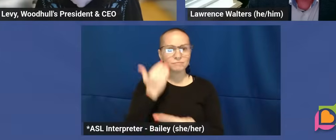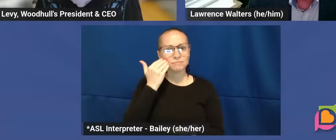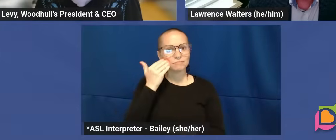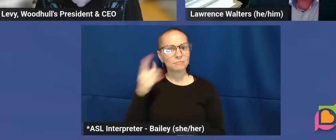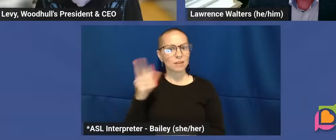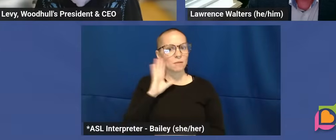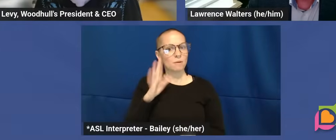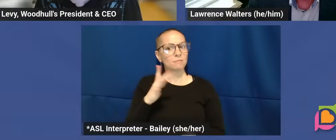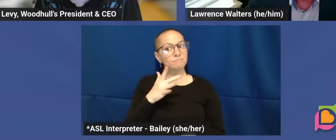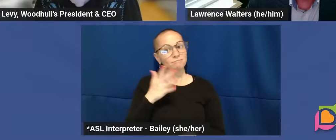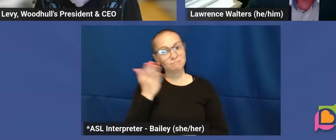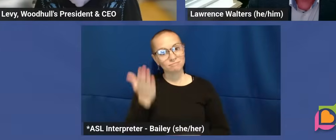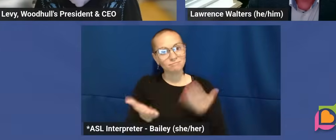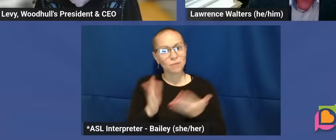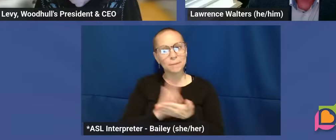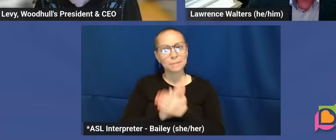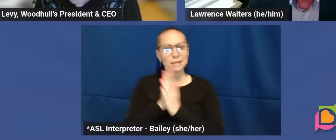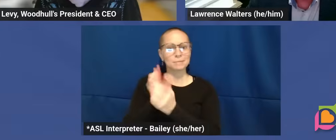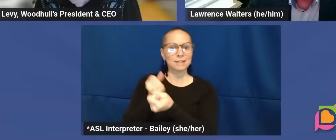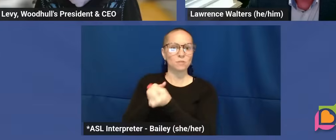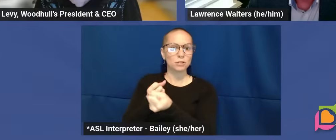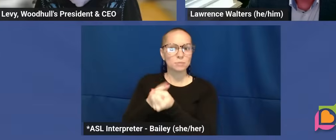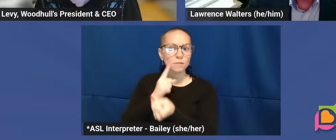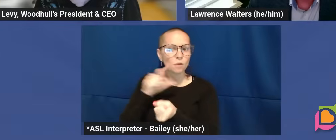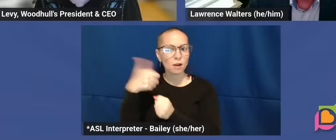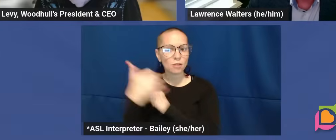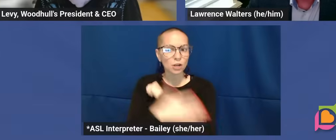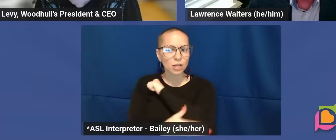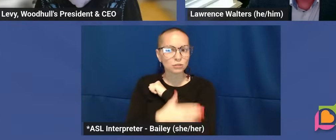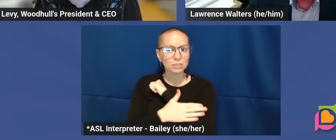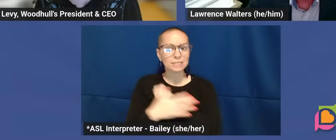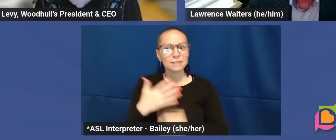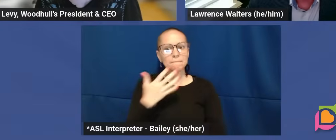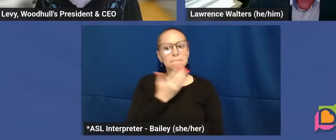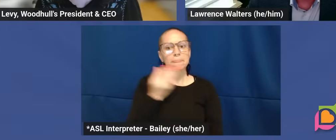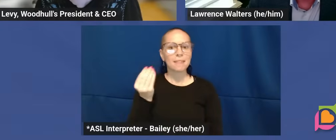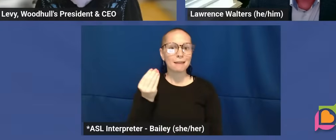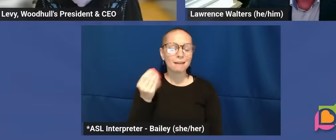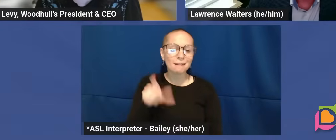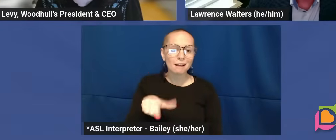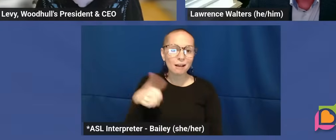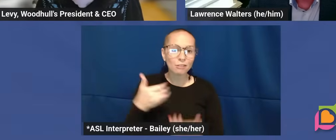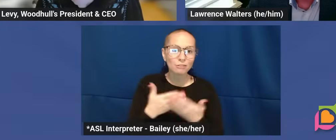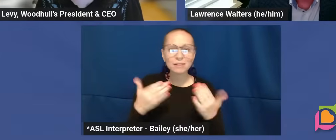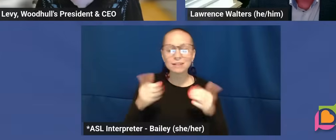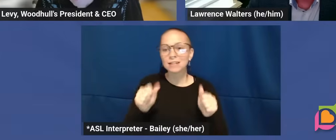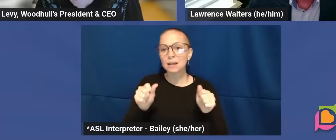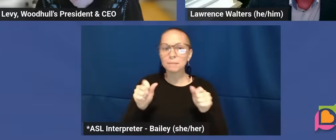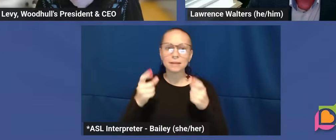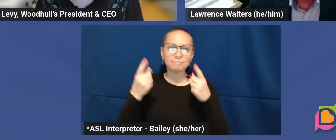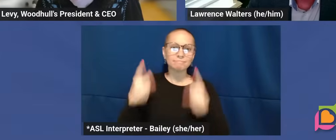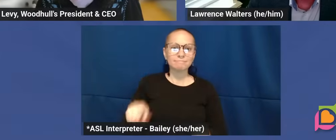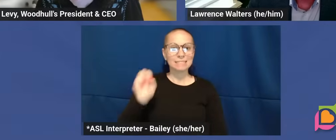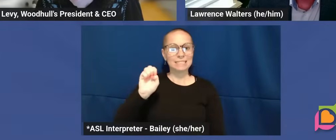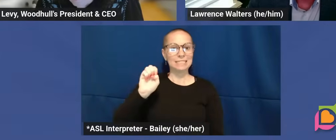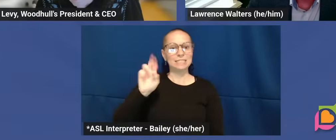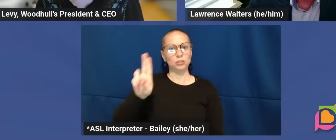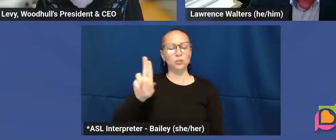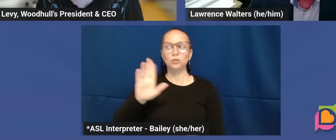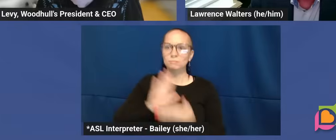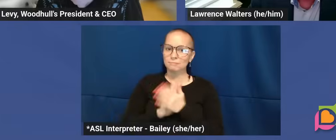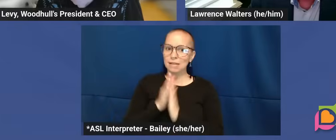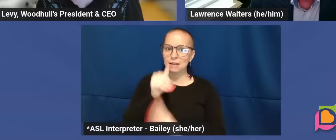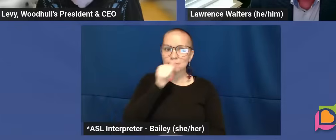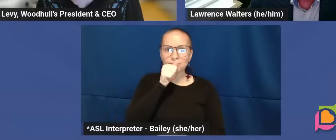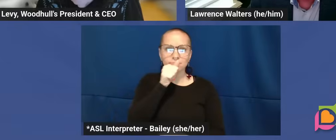be enforceable in other countries. Now, there may be other arguments that can be raised. Some countries like the EU take privacy very